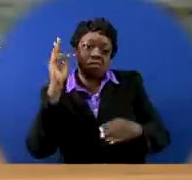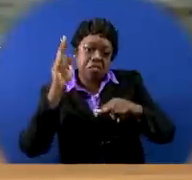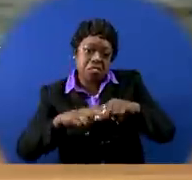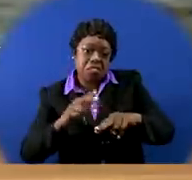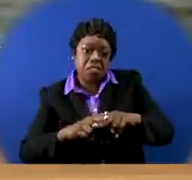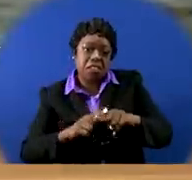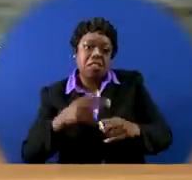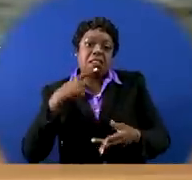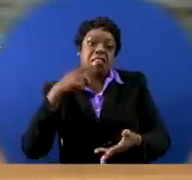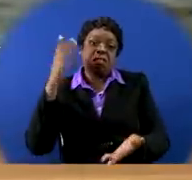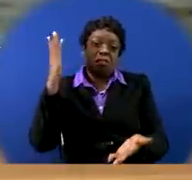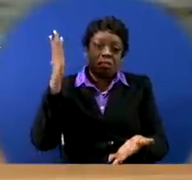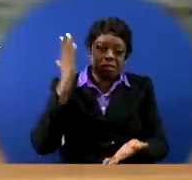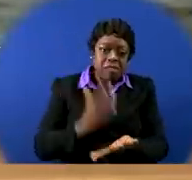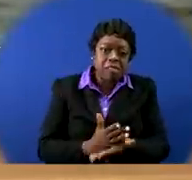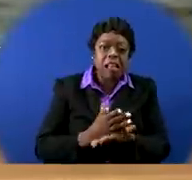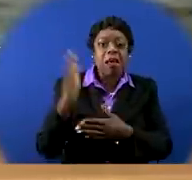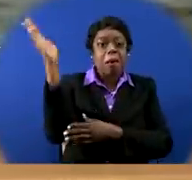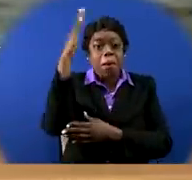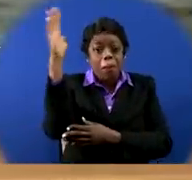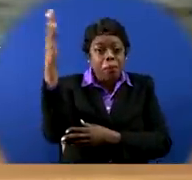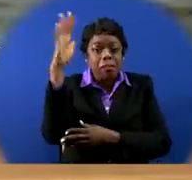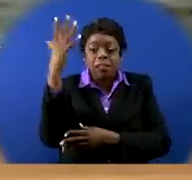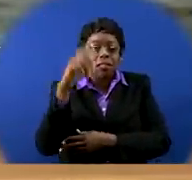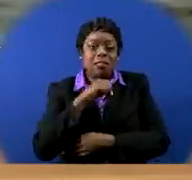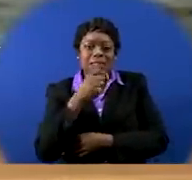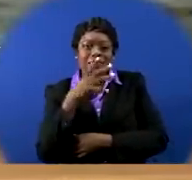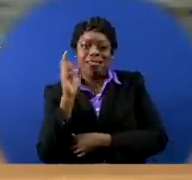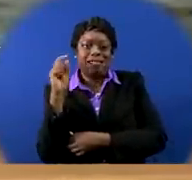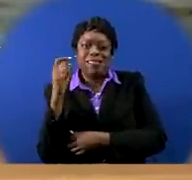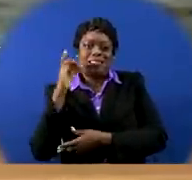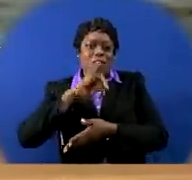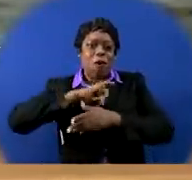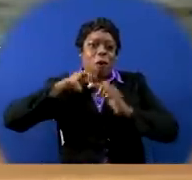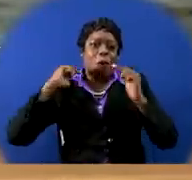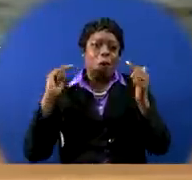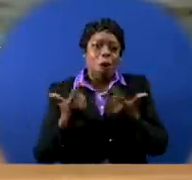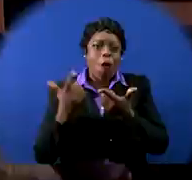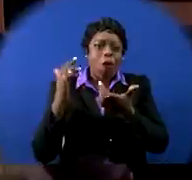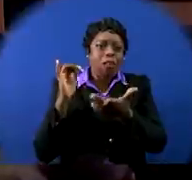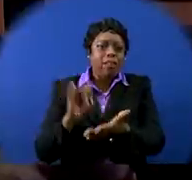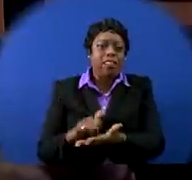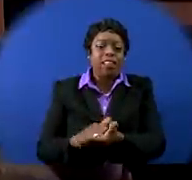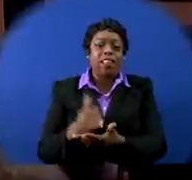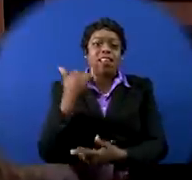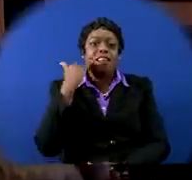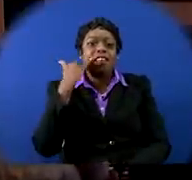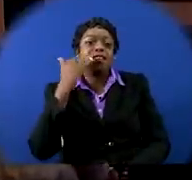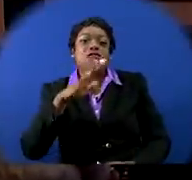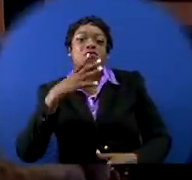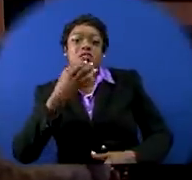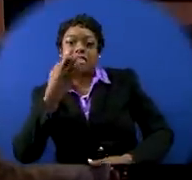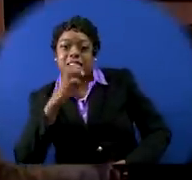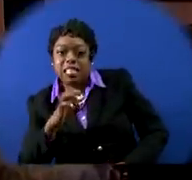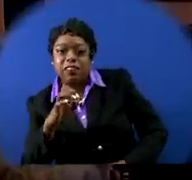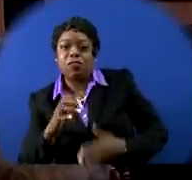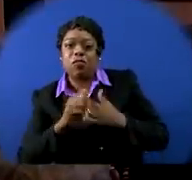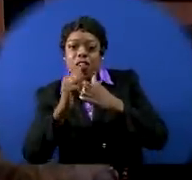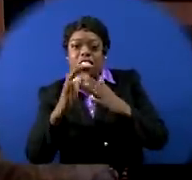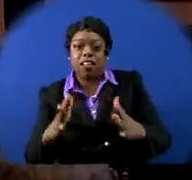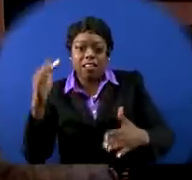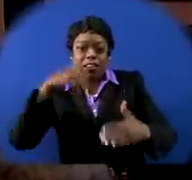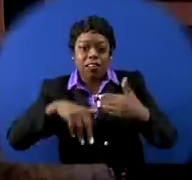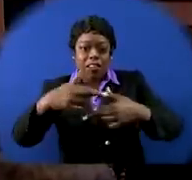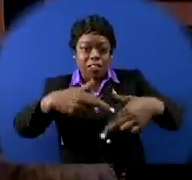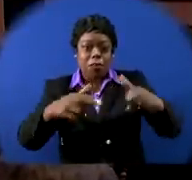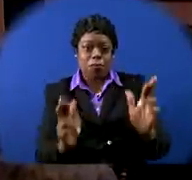jumping up. Tell them to stop waving all them branches. Tell them it don't take all that. If you're a Pharisee in the room, listen to what Jesus said. He